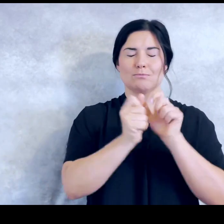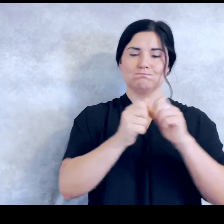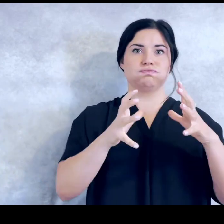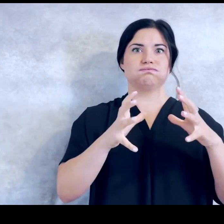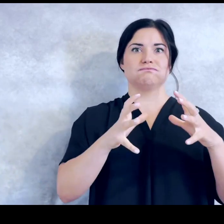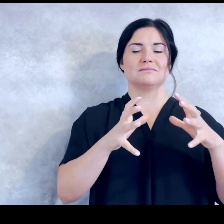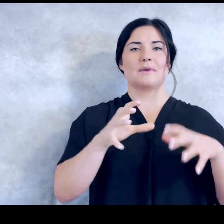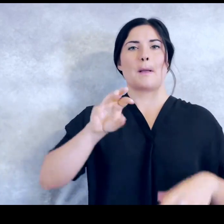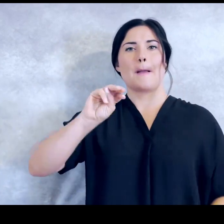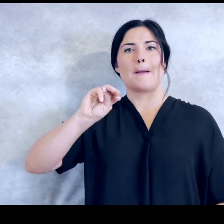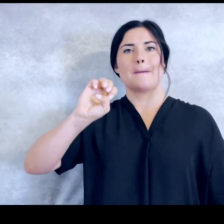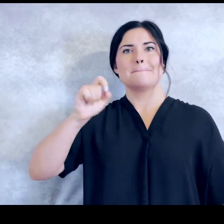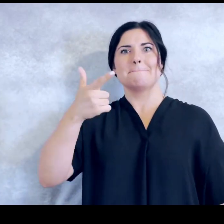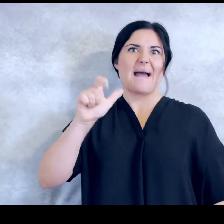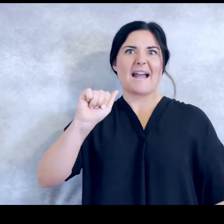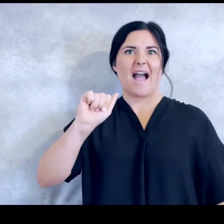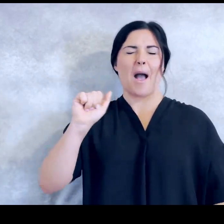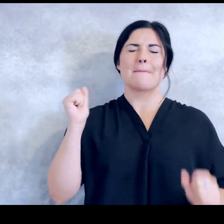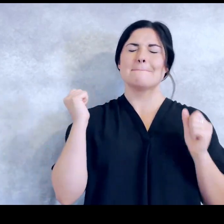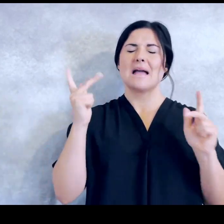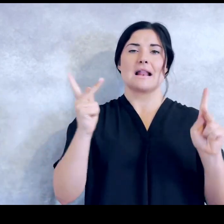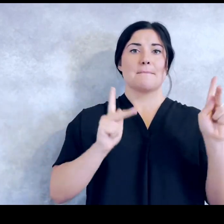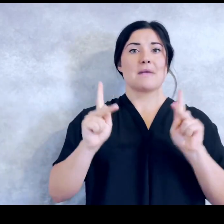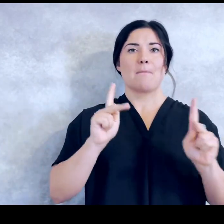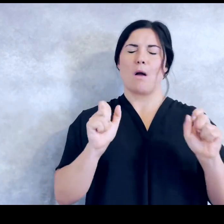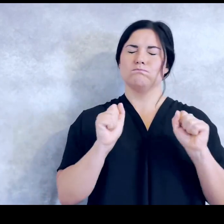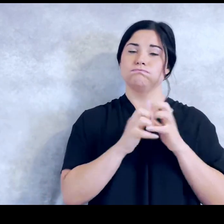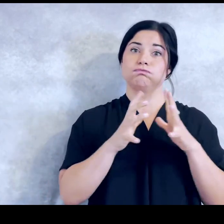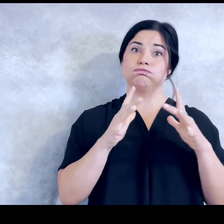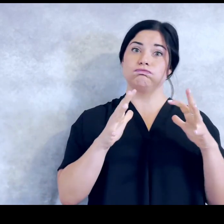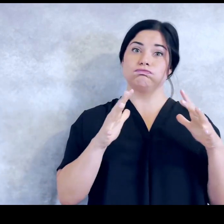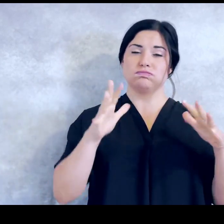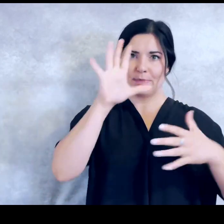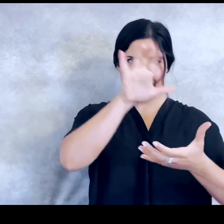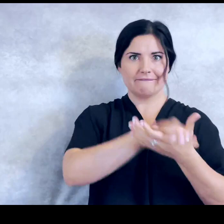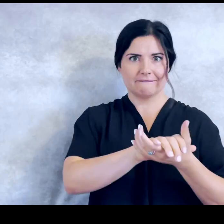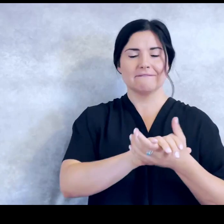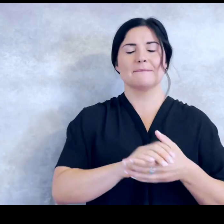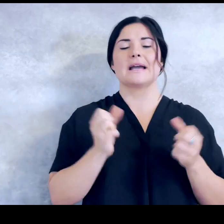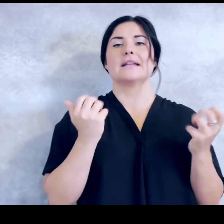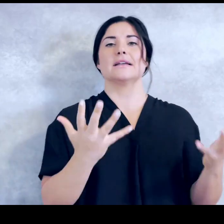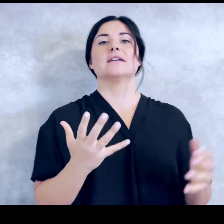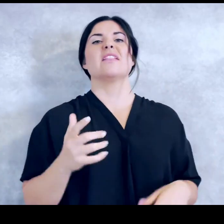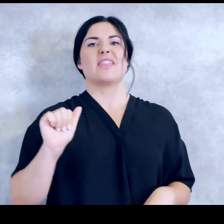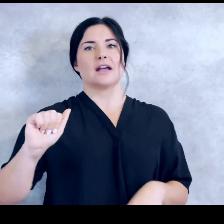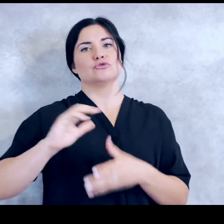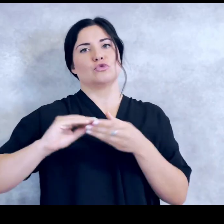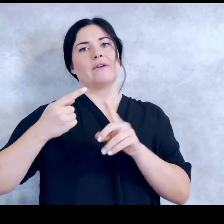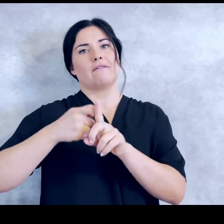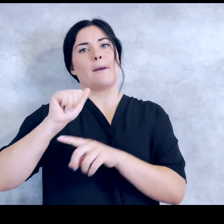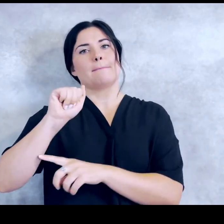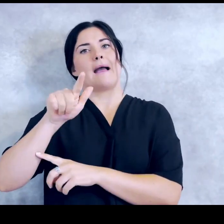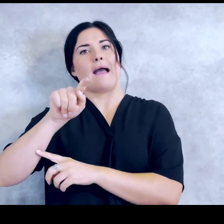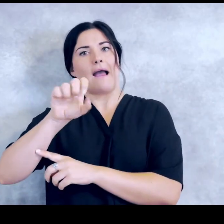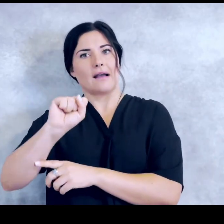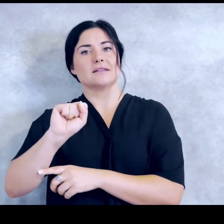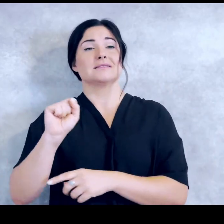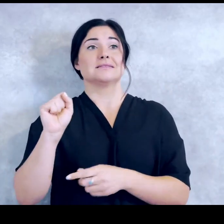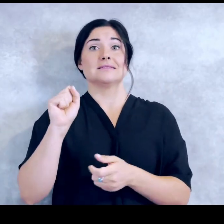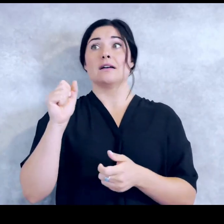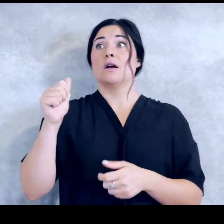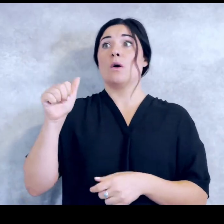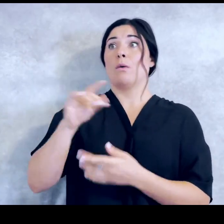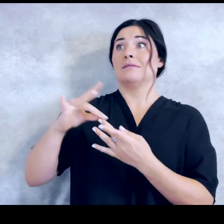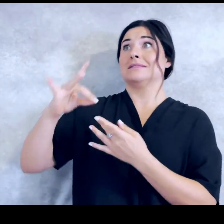birthed, and it's a mega church, everybody. It's a mega church. It's huge. And this is the story of Acts, that a Holy